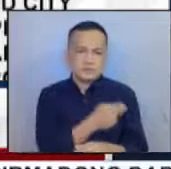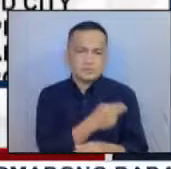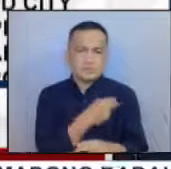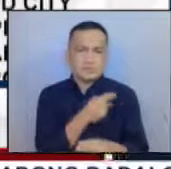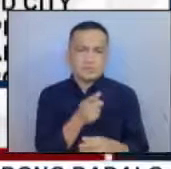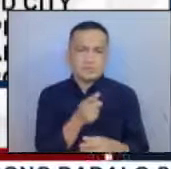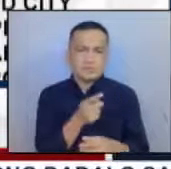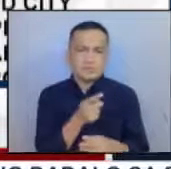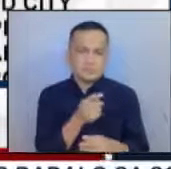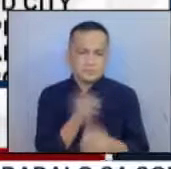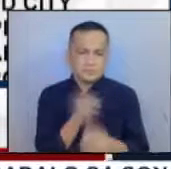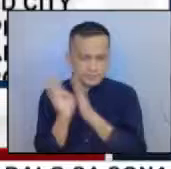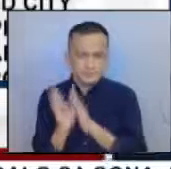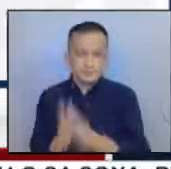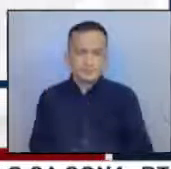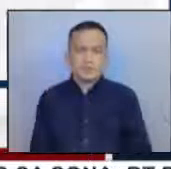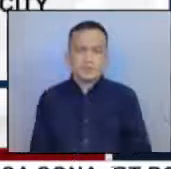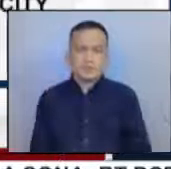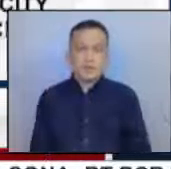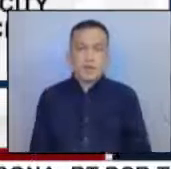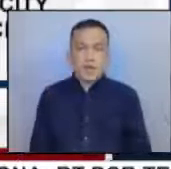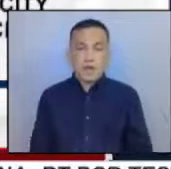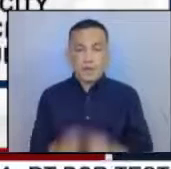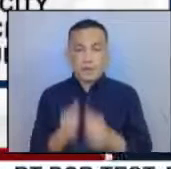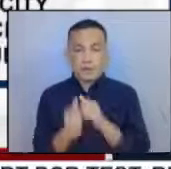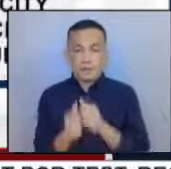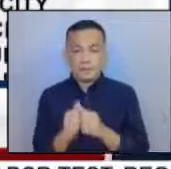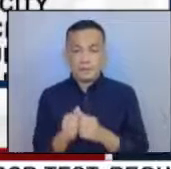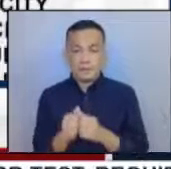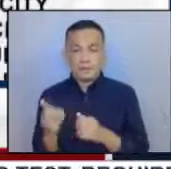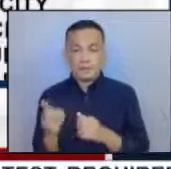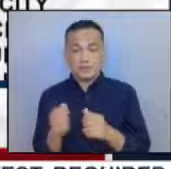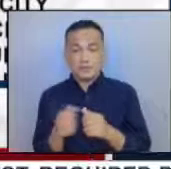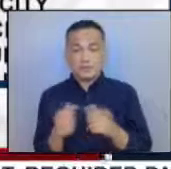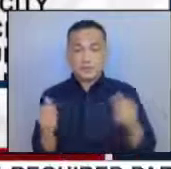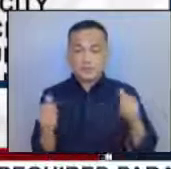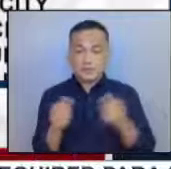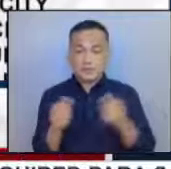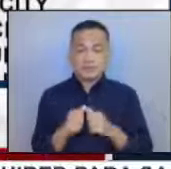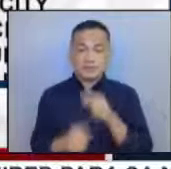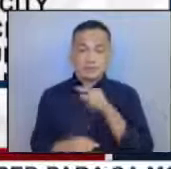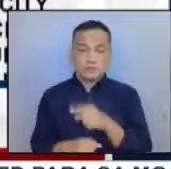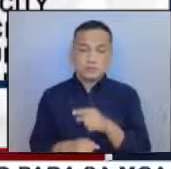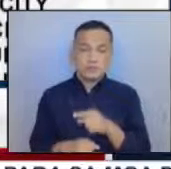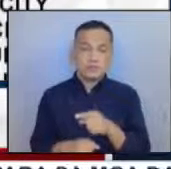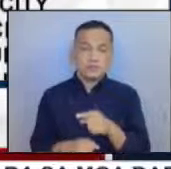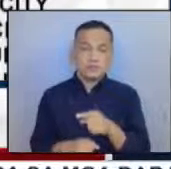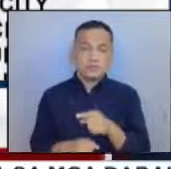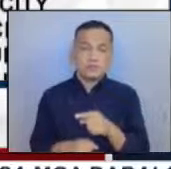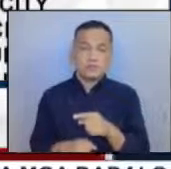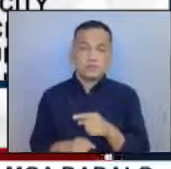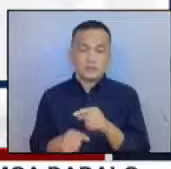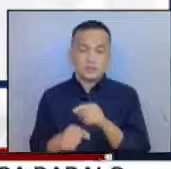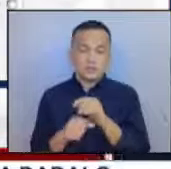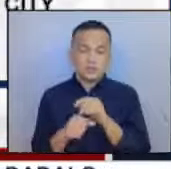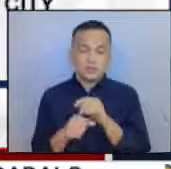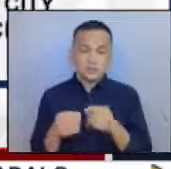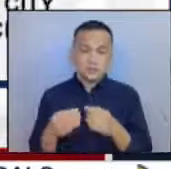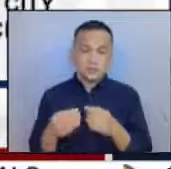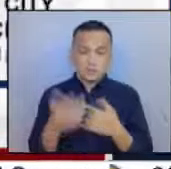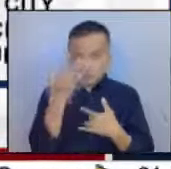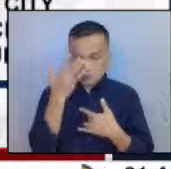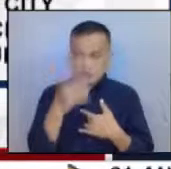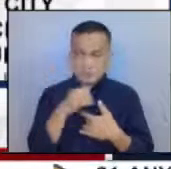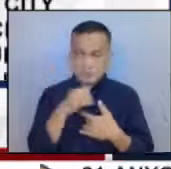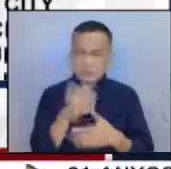hospital beds, no? So that means that there is an area there that this current infection is not as disruptive as